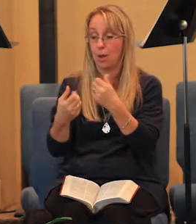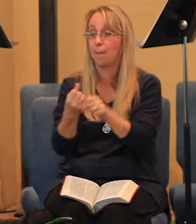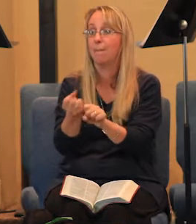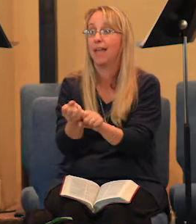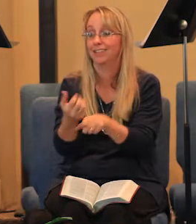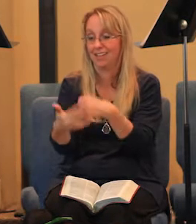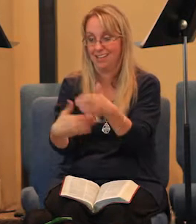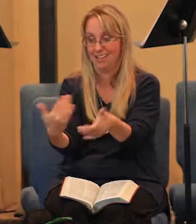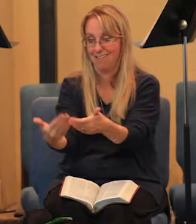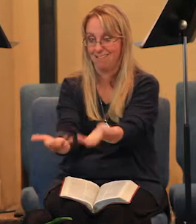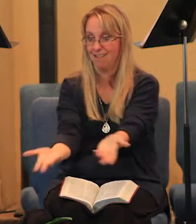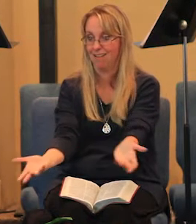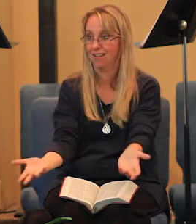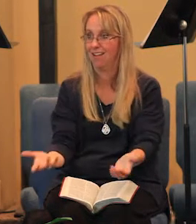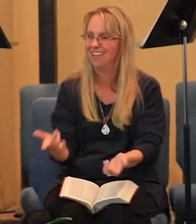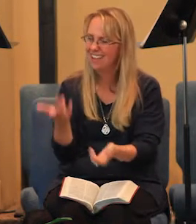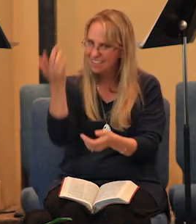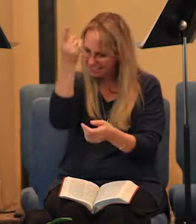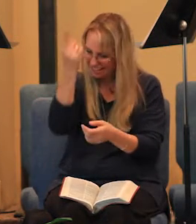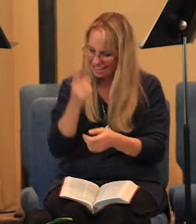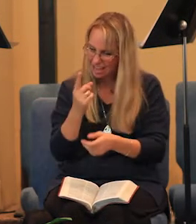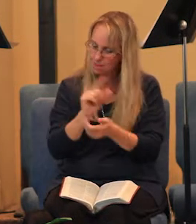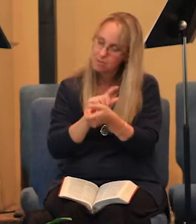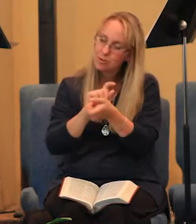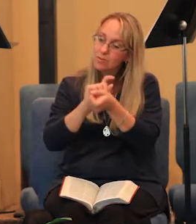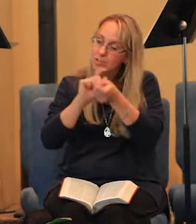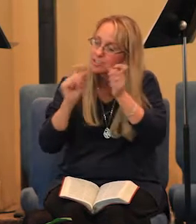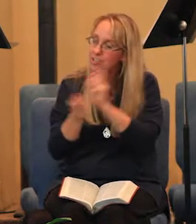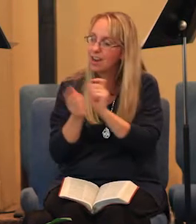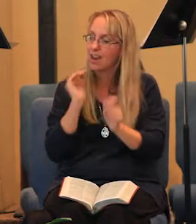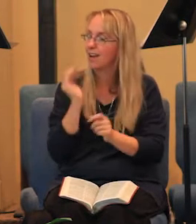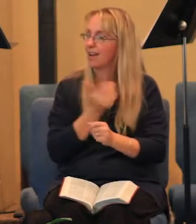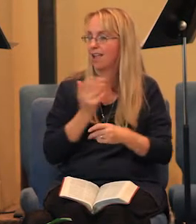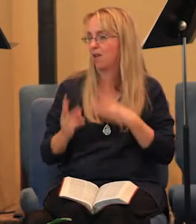He came to change our world